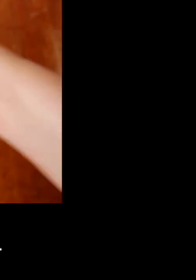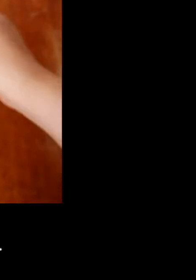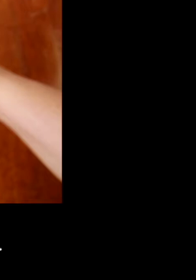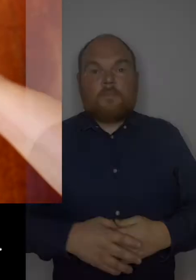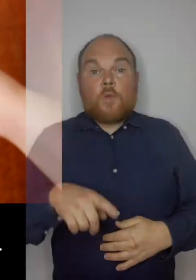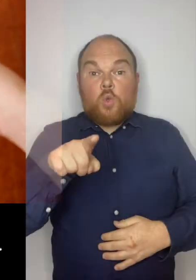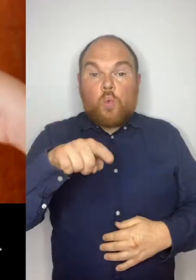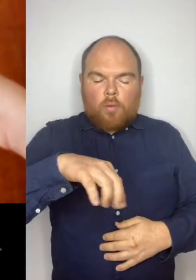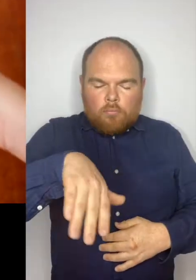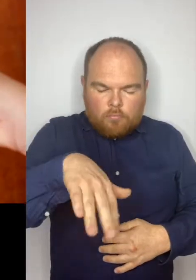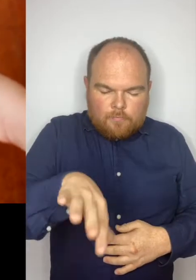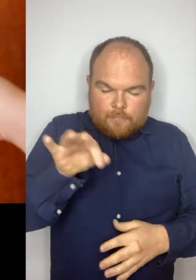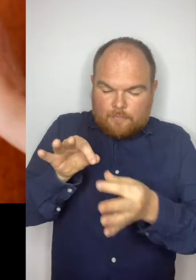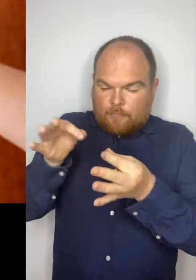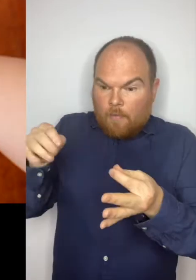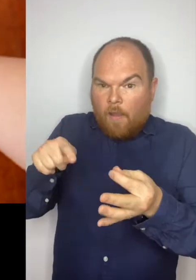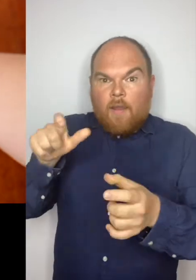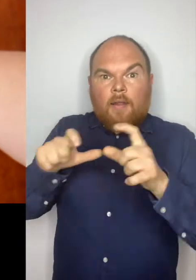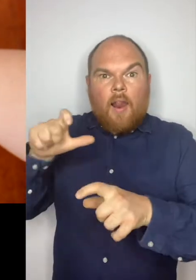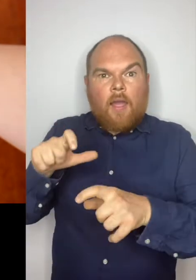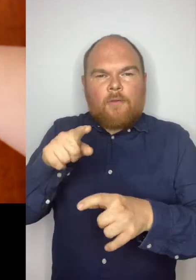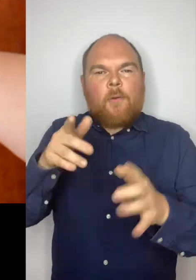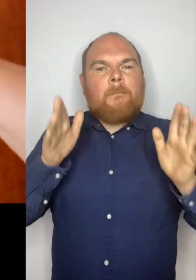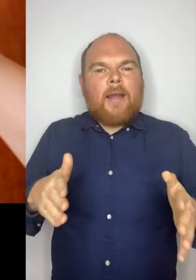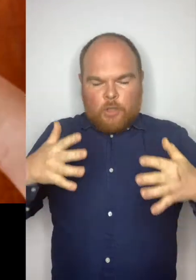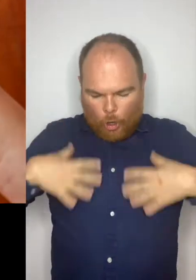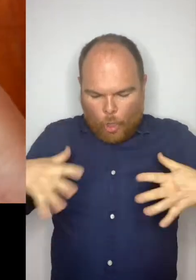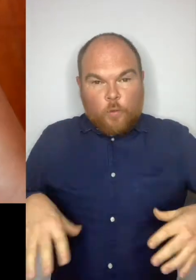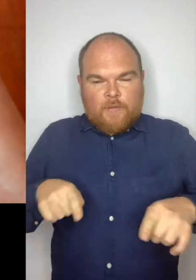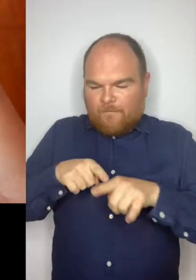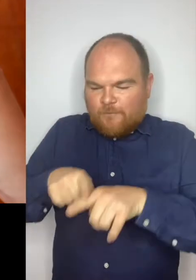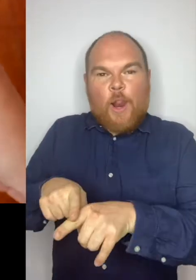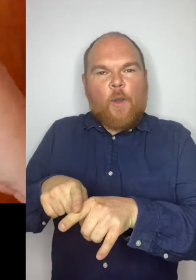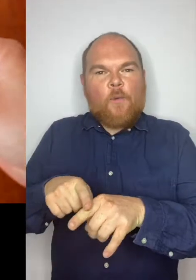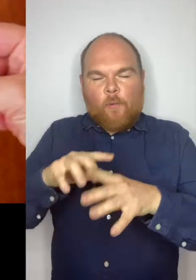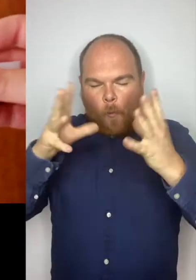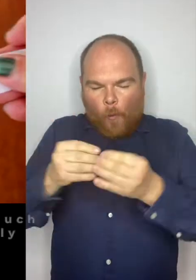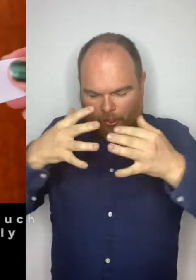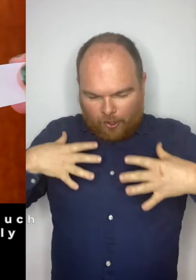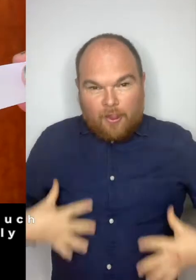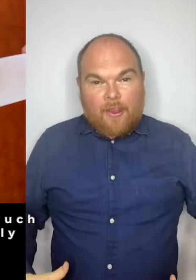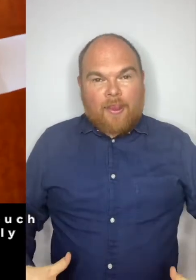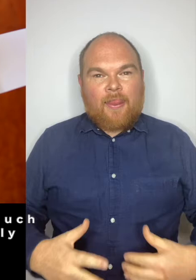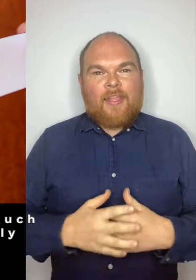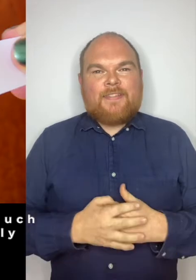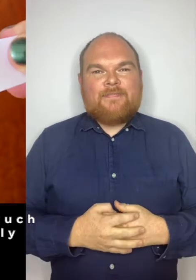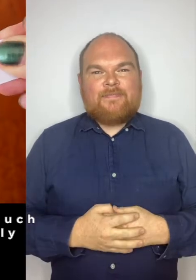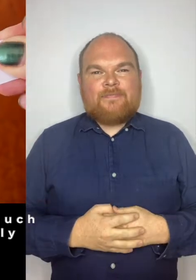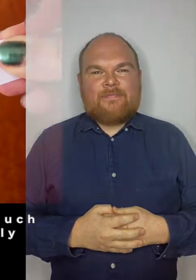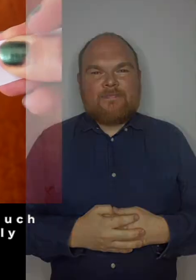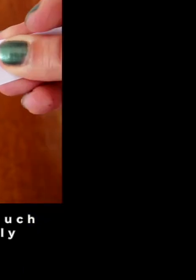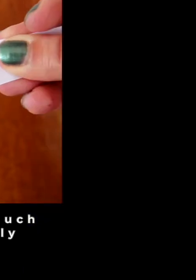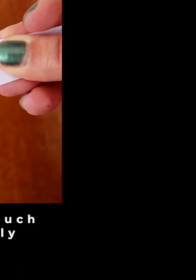Then, pick one out at random. This colour will be the costume that you wear for your performance, and we recommend